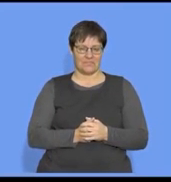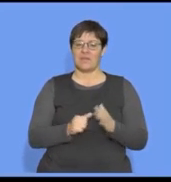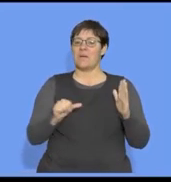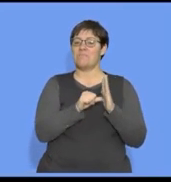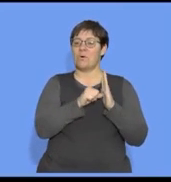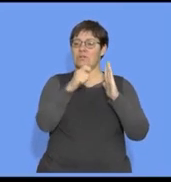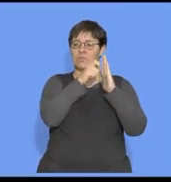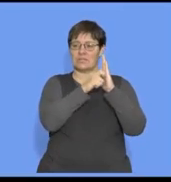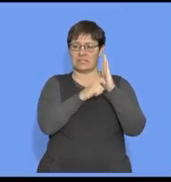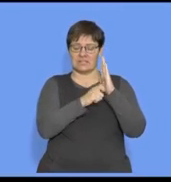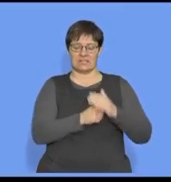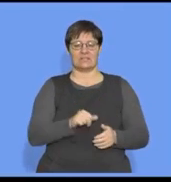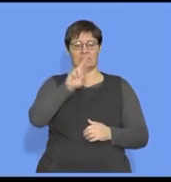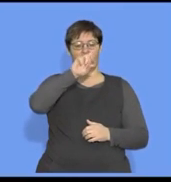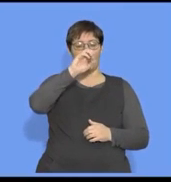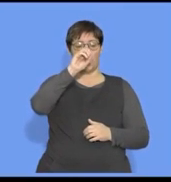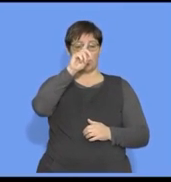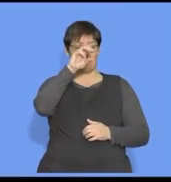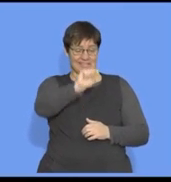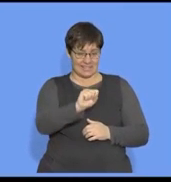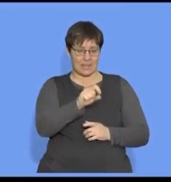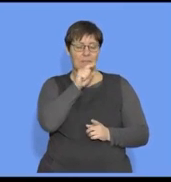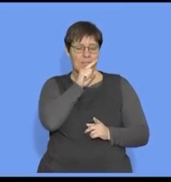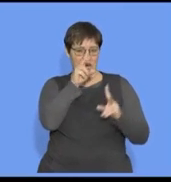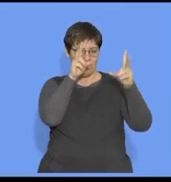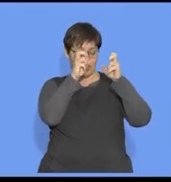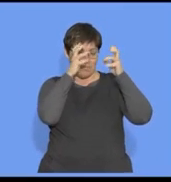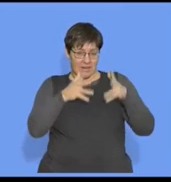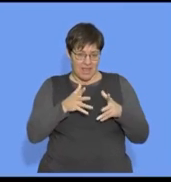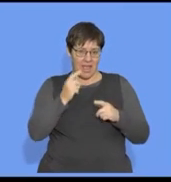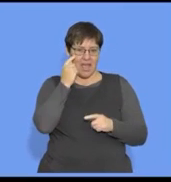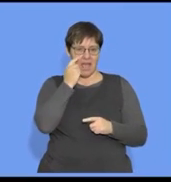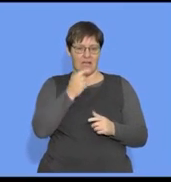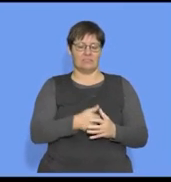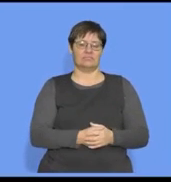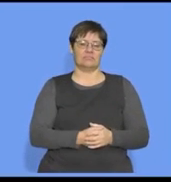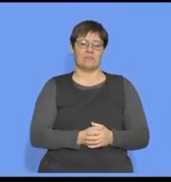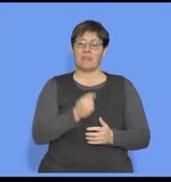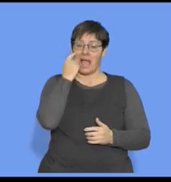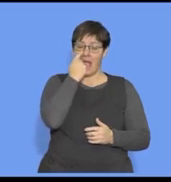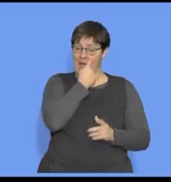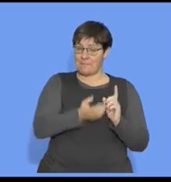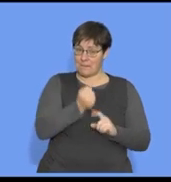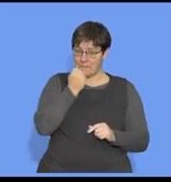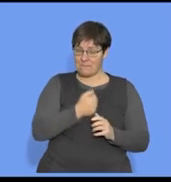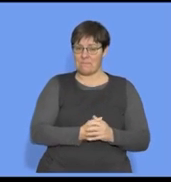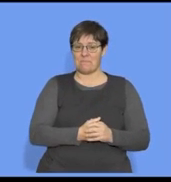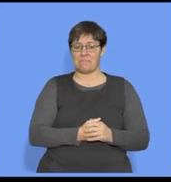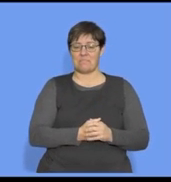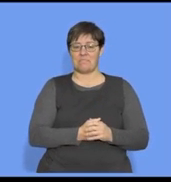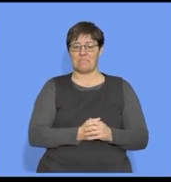Keywords here. We've got the rods, which are the receptors found in the ear. We've got in the eye.